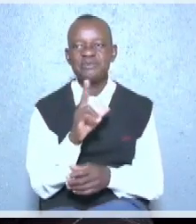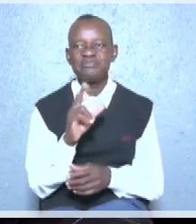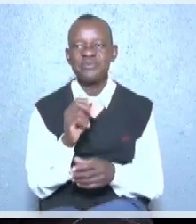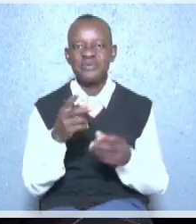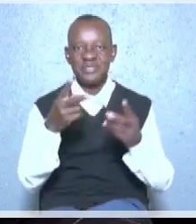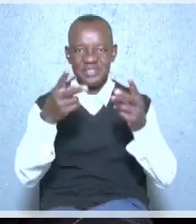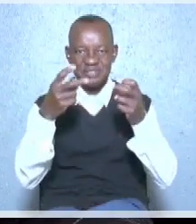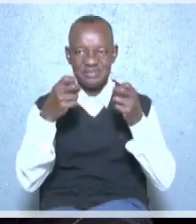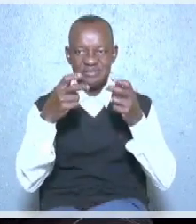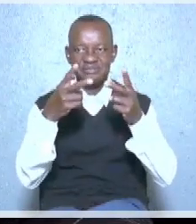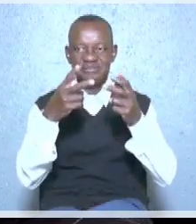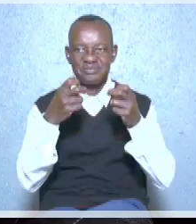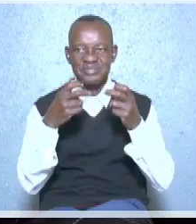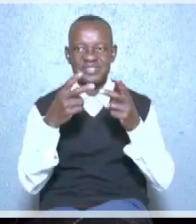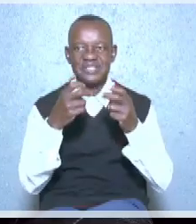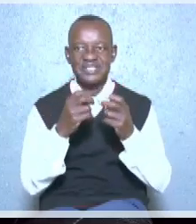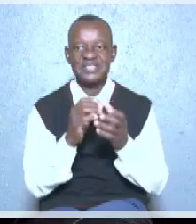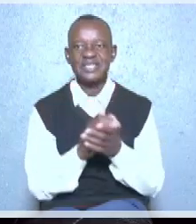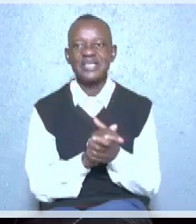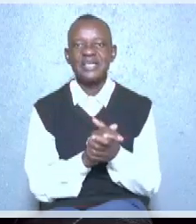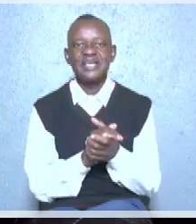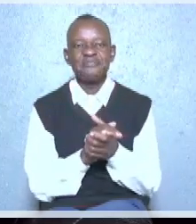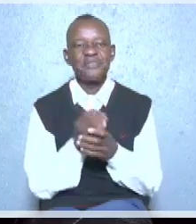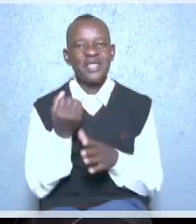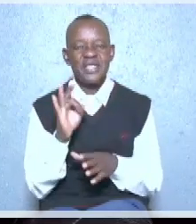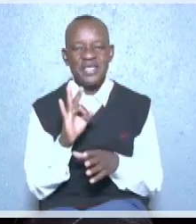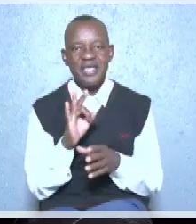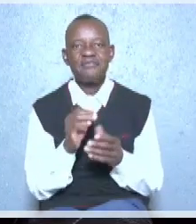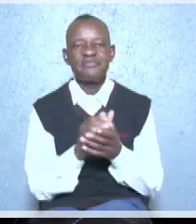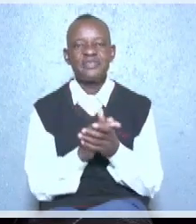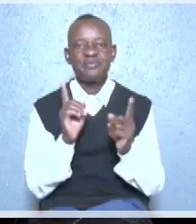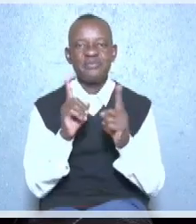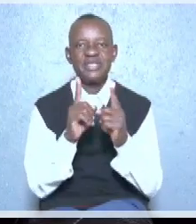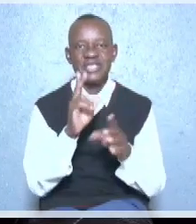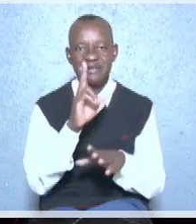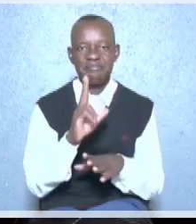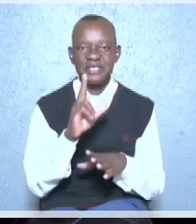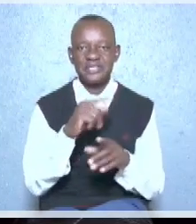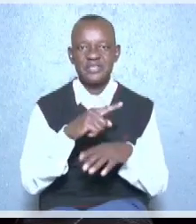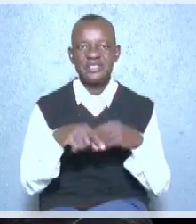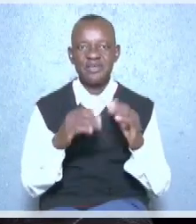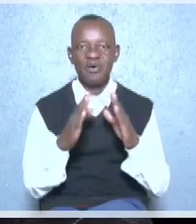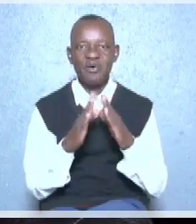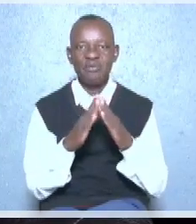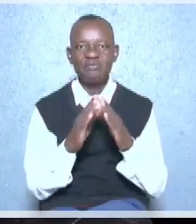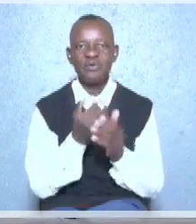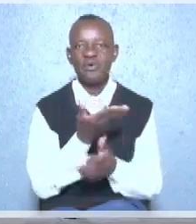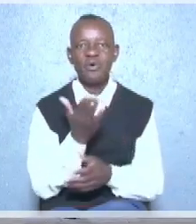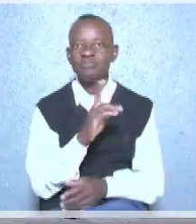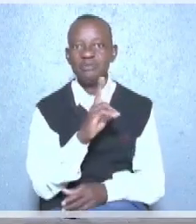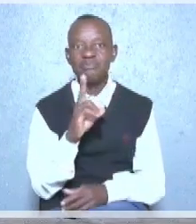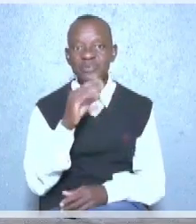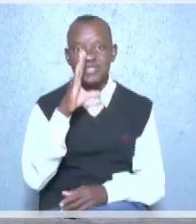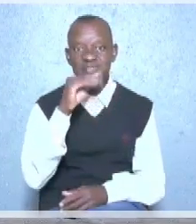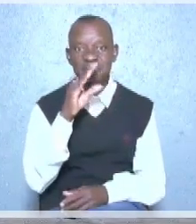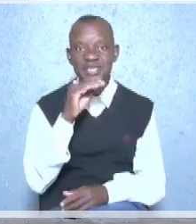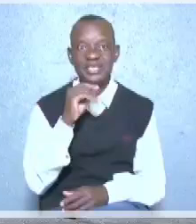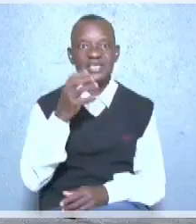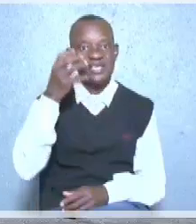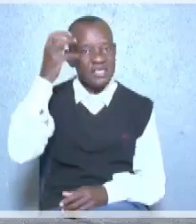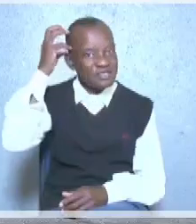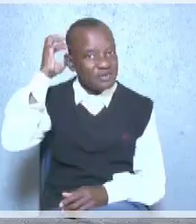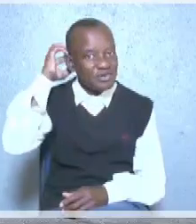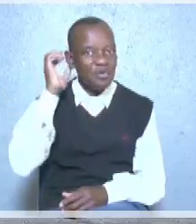telling them stories. I met him briefly at Otavi, at the service station. I was